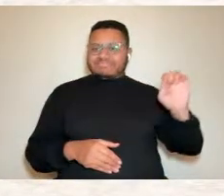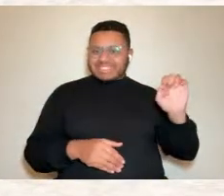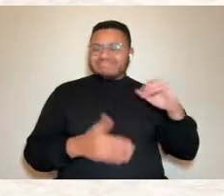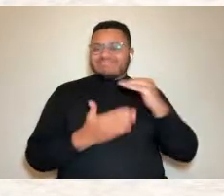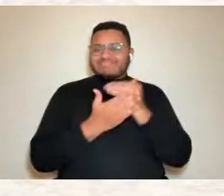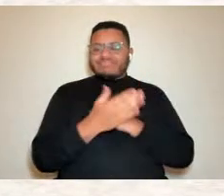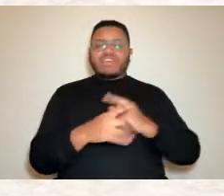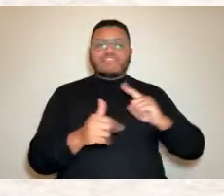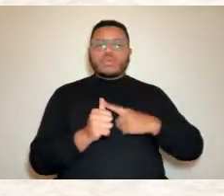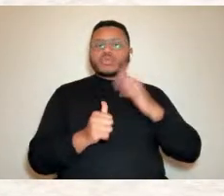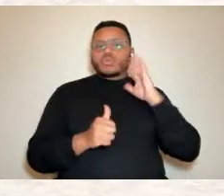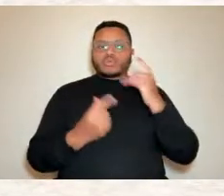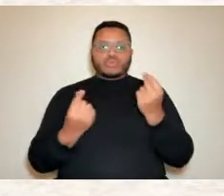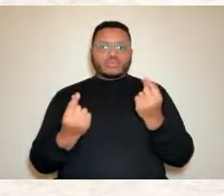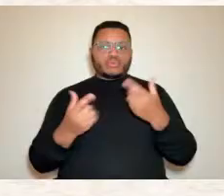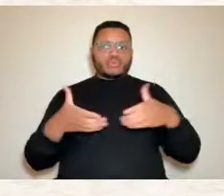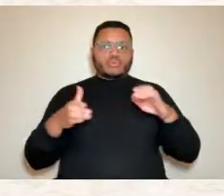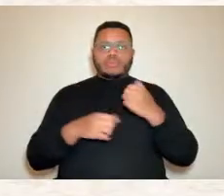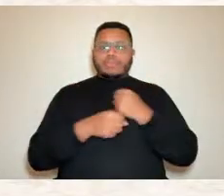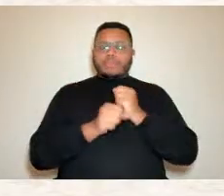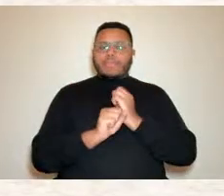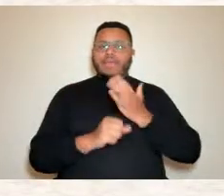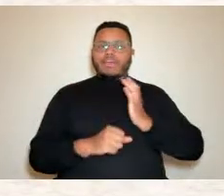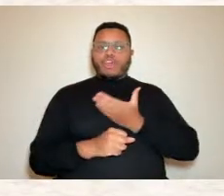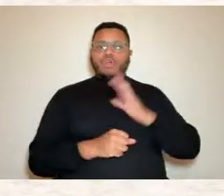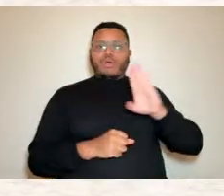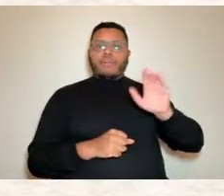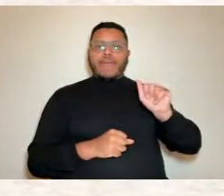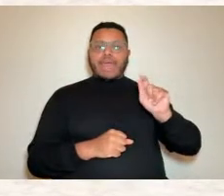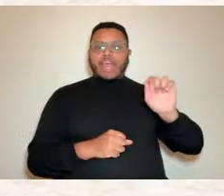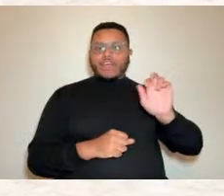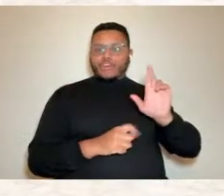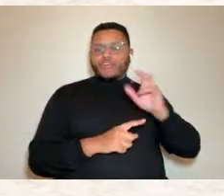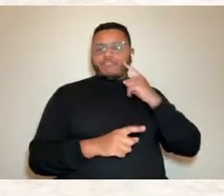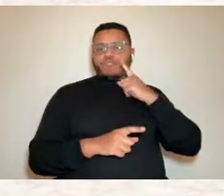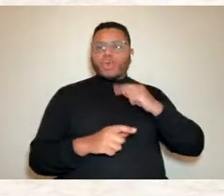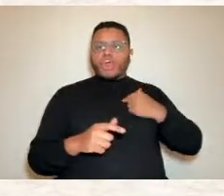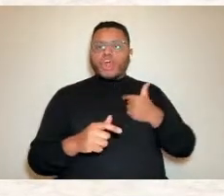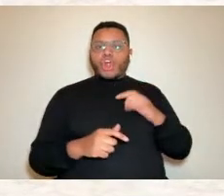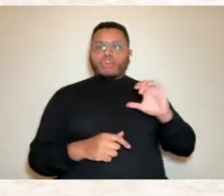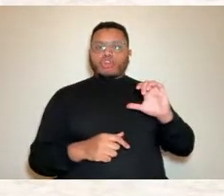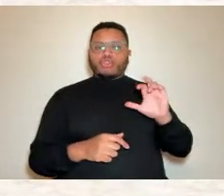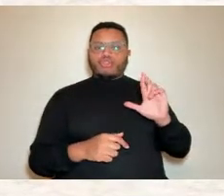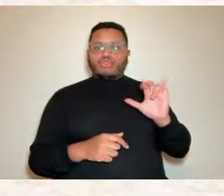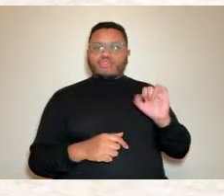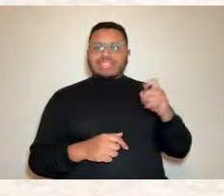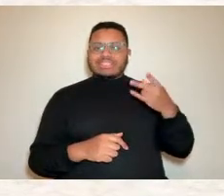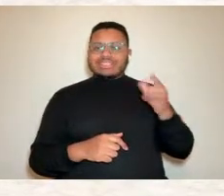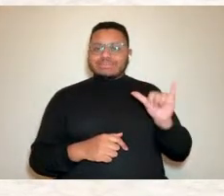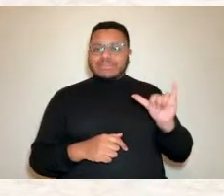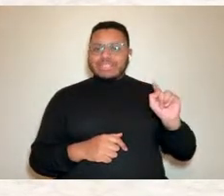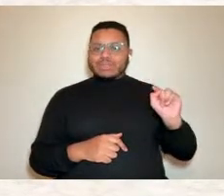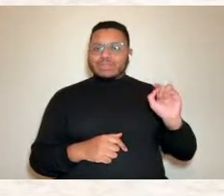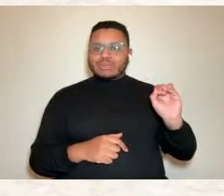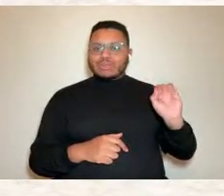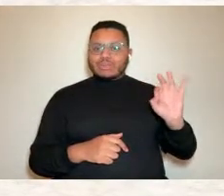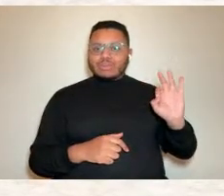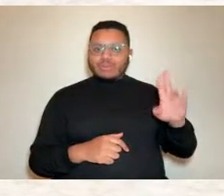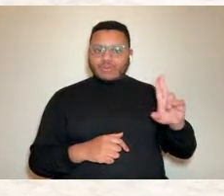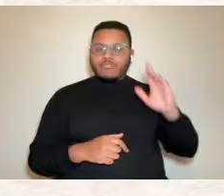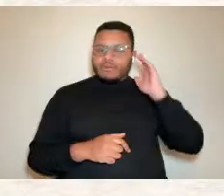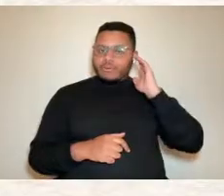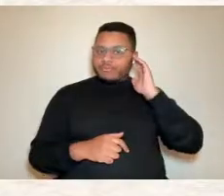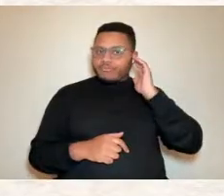going to do is we're going to make our batter for our crispy tofu. So, first, I'm going to use